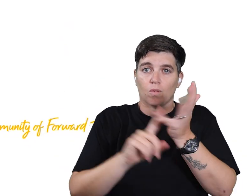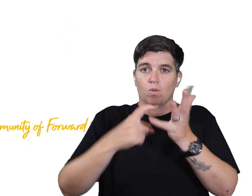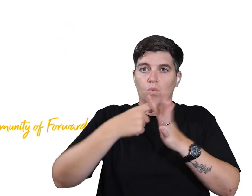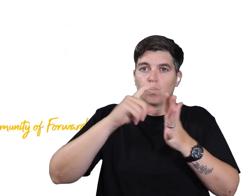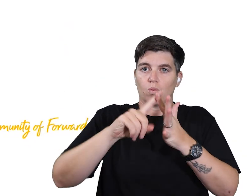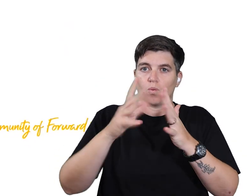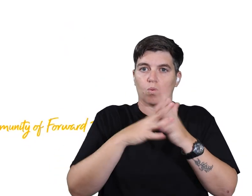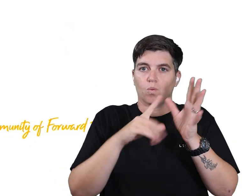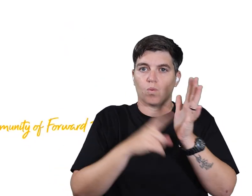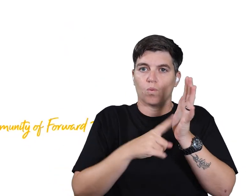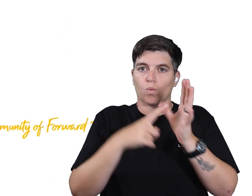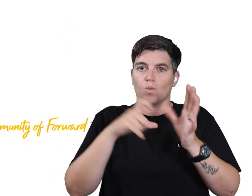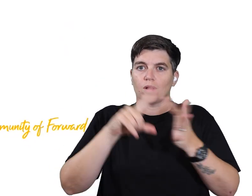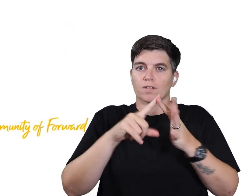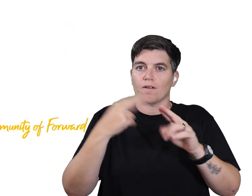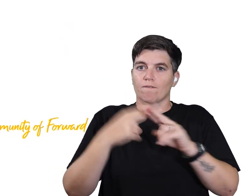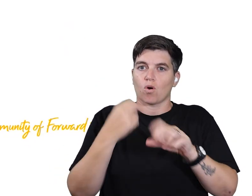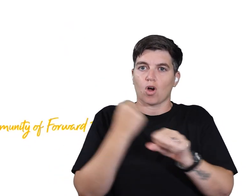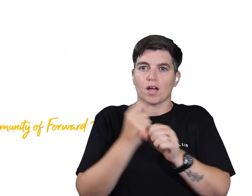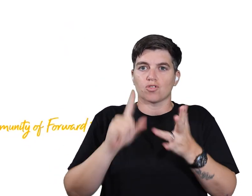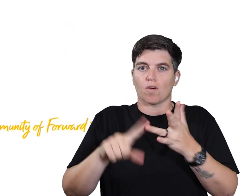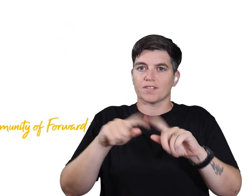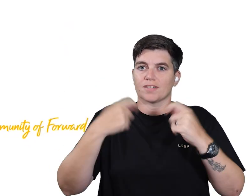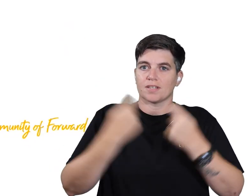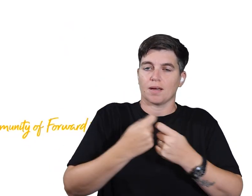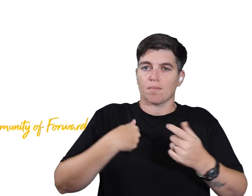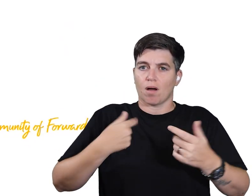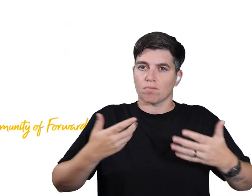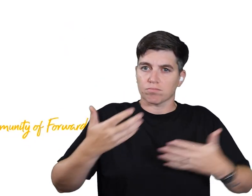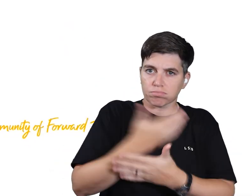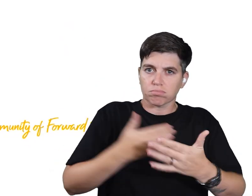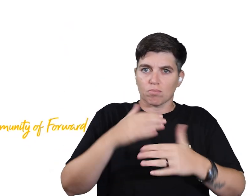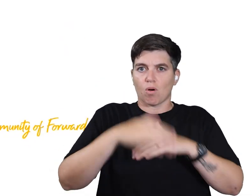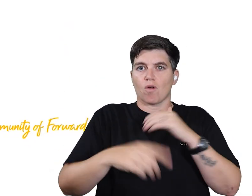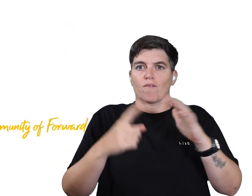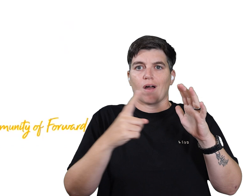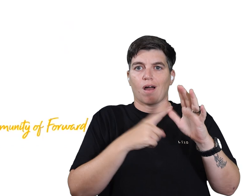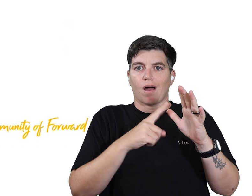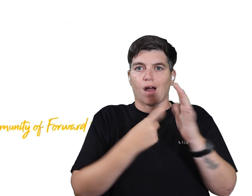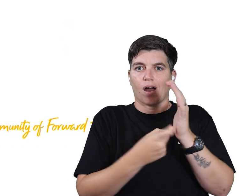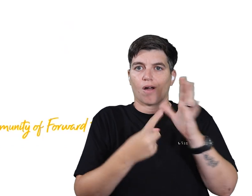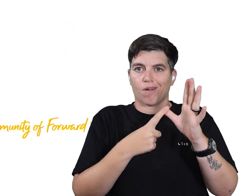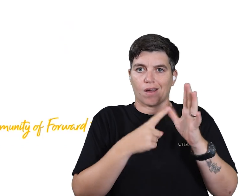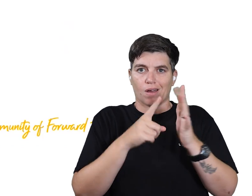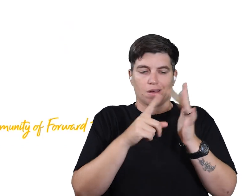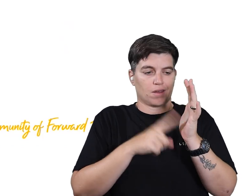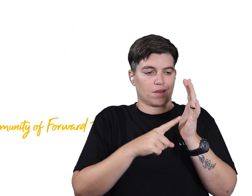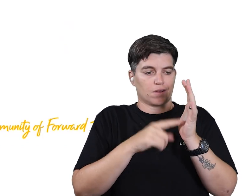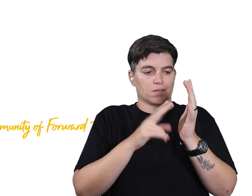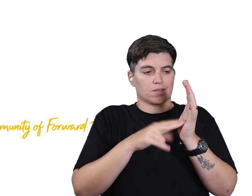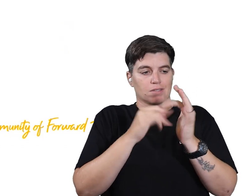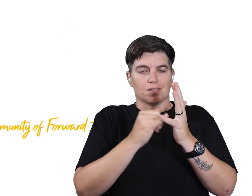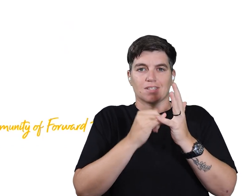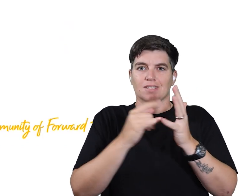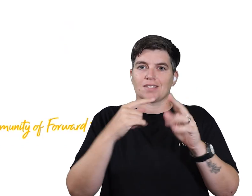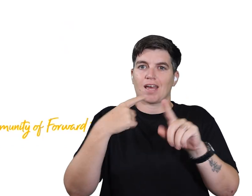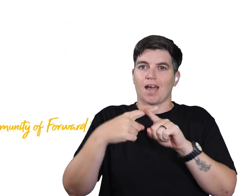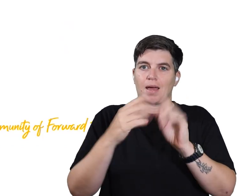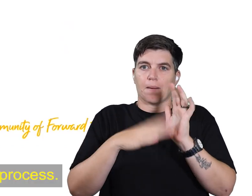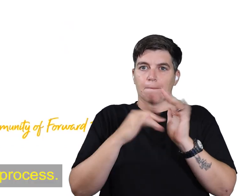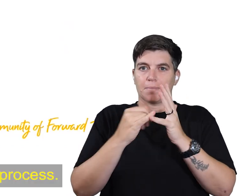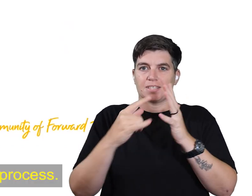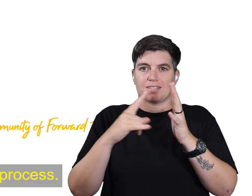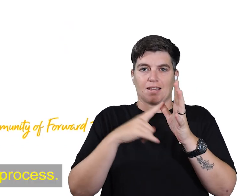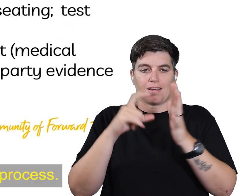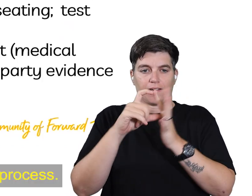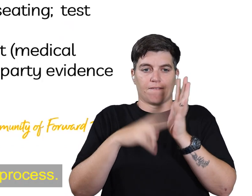Hello all, I'm Luke Wallace on behalf of the guidance team, and I'm going to be just discussing AARA, illness and misadventure, and QTAC,